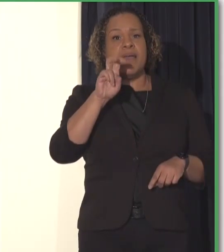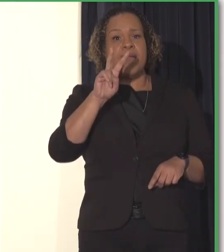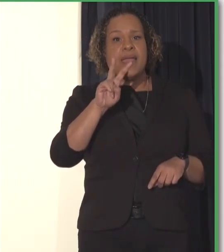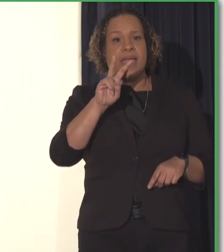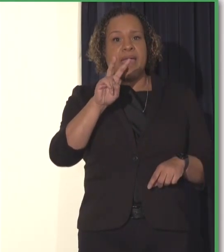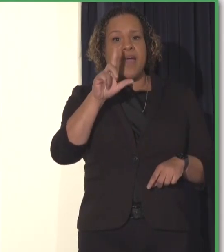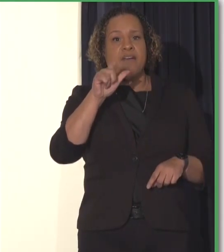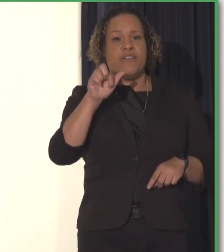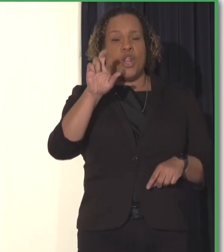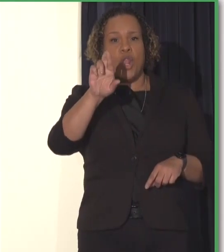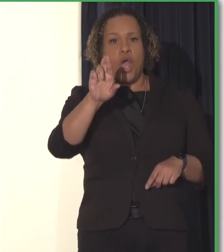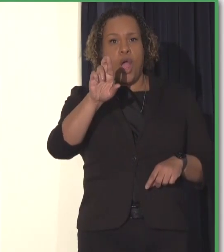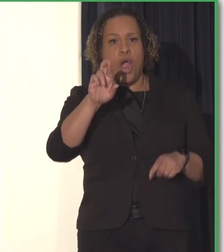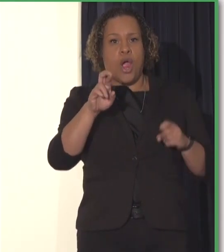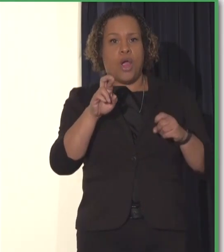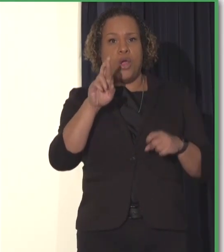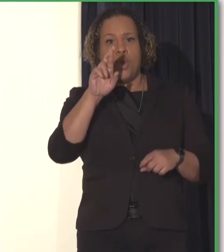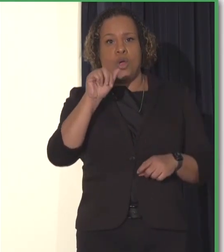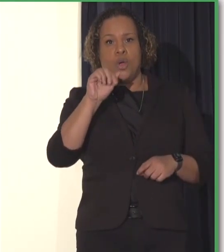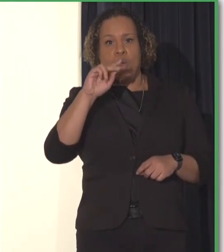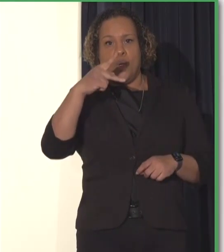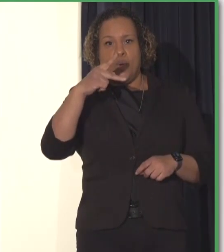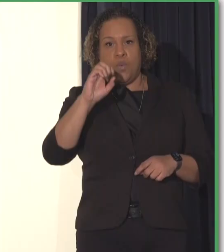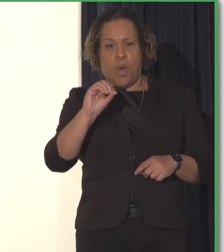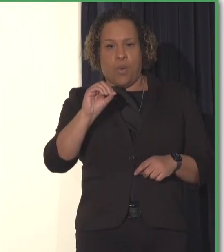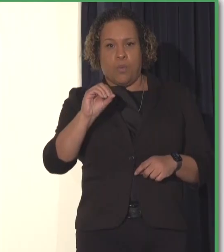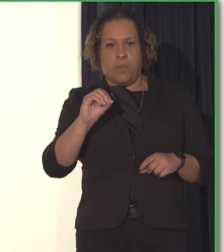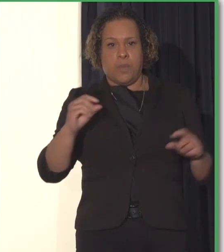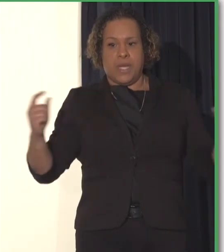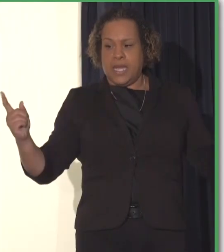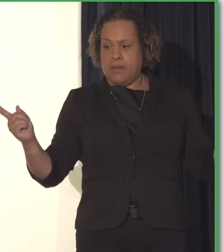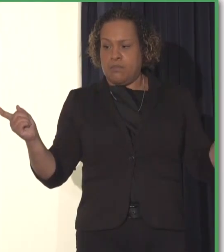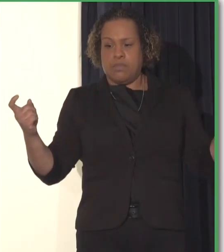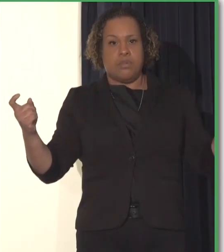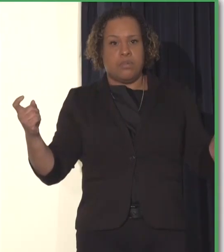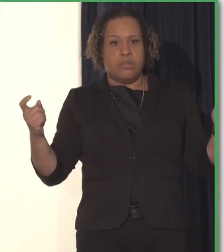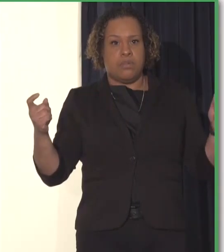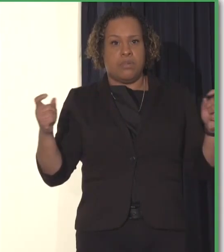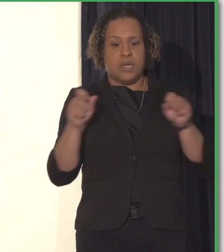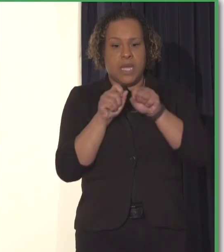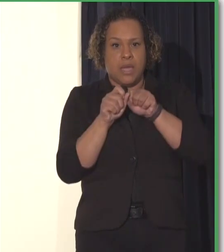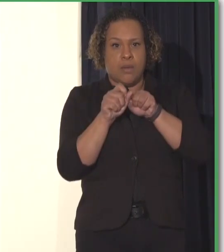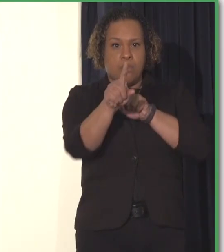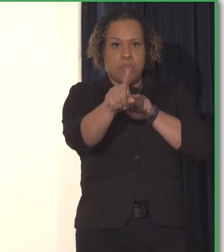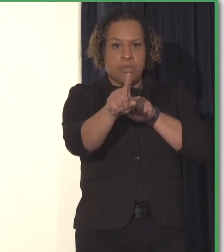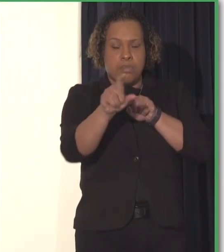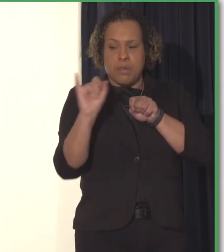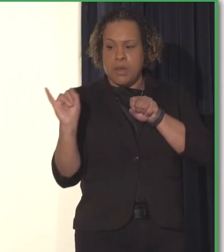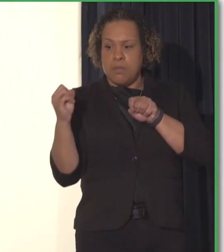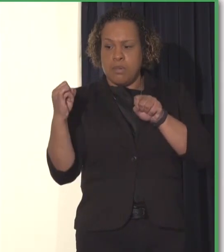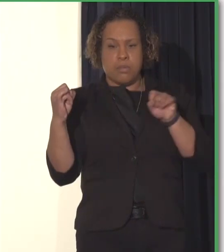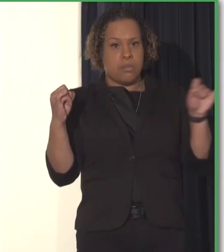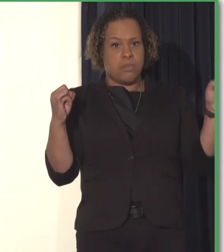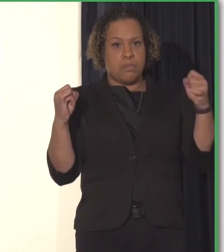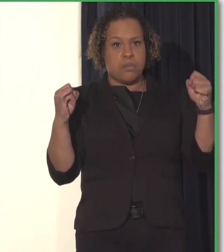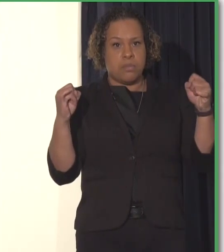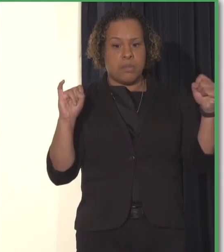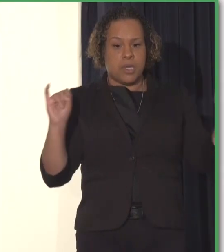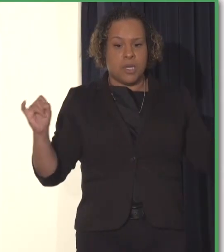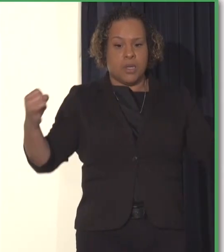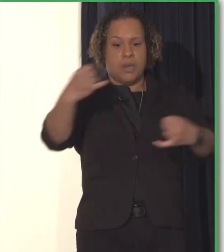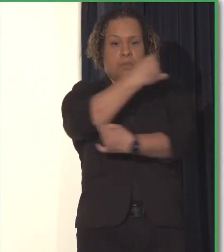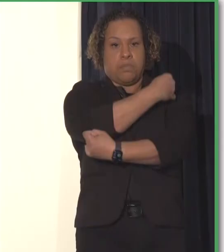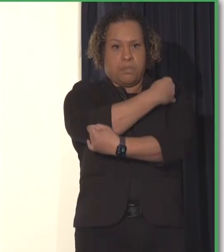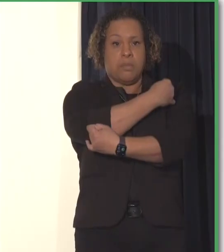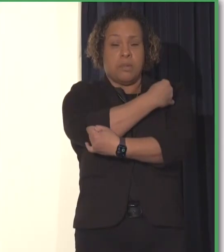like a thin Kevlar rope with two prongs on either side. It shoots out, and what it does is wrap around. And the idea is that